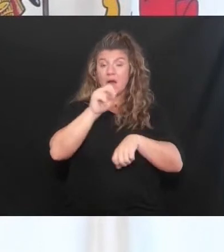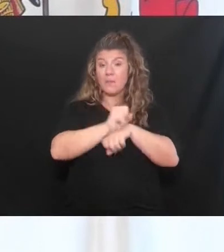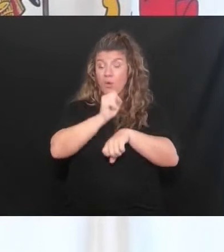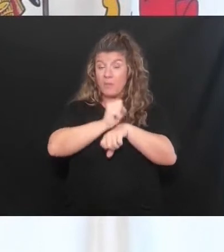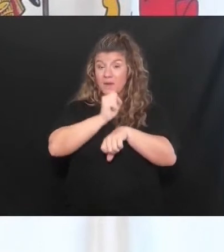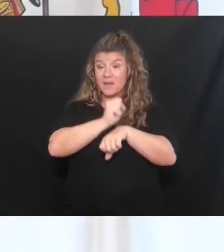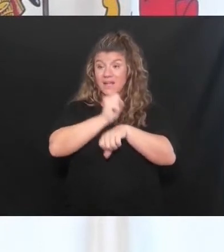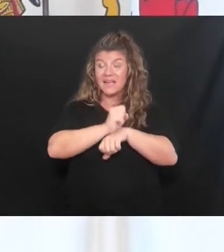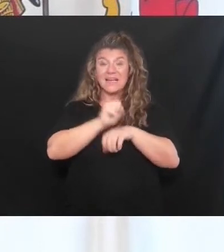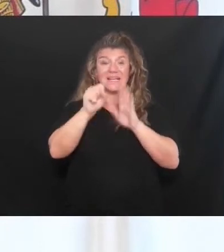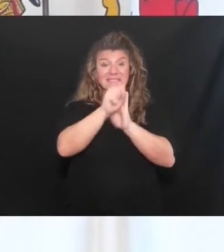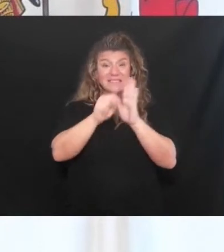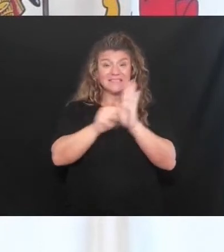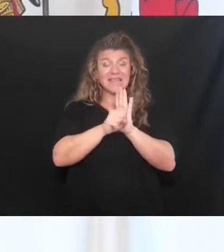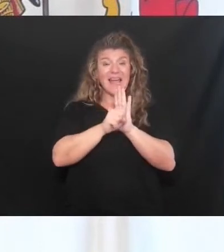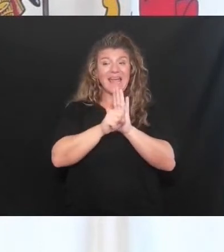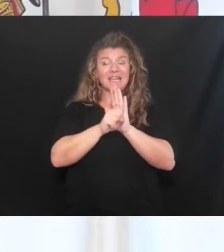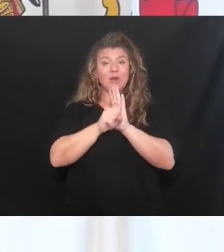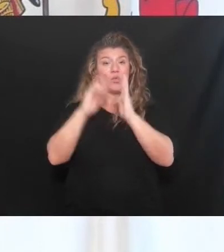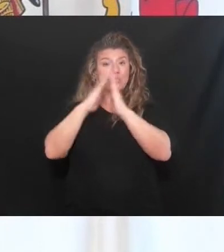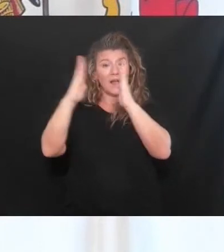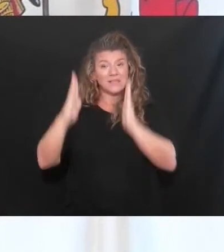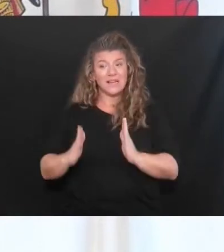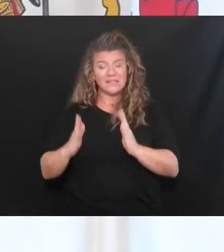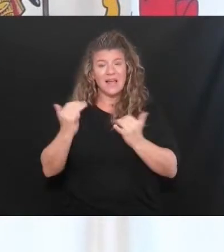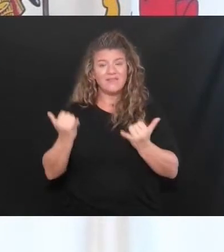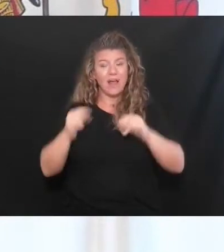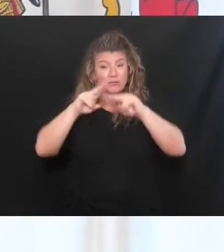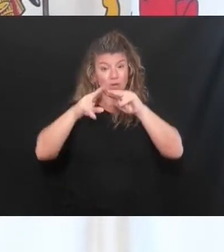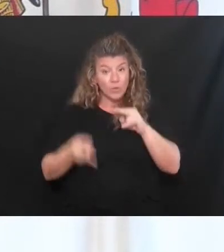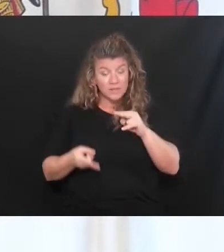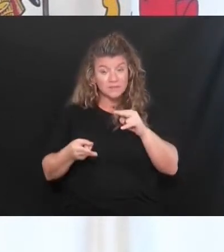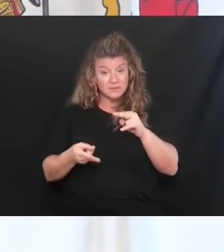unemployment state residents now have decreased by